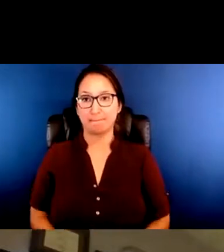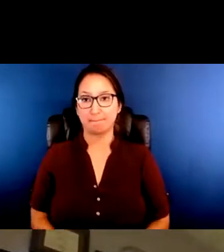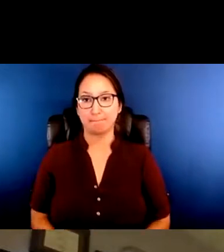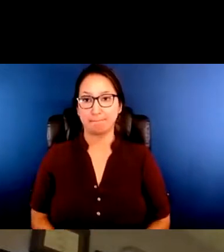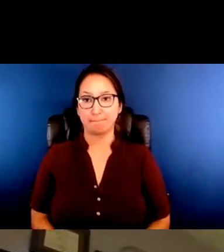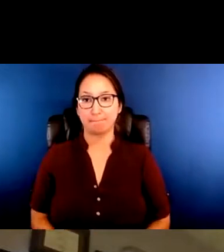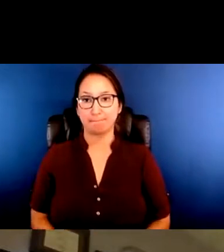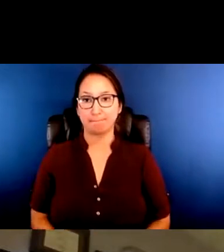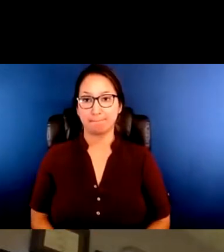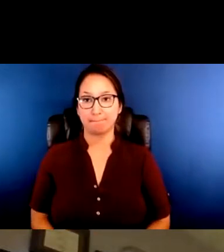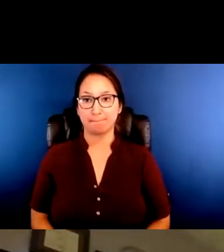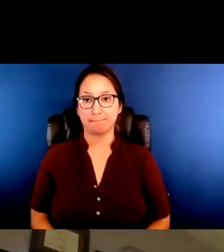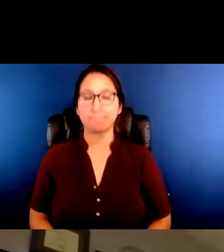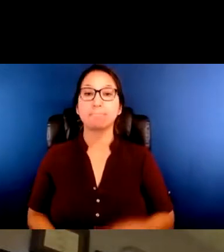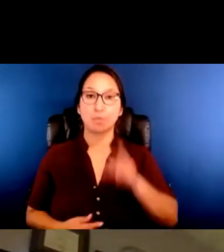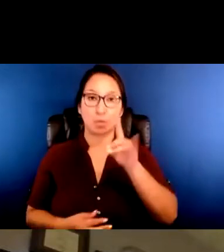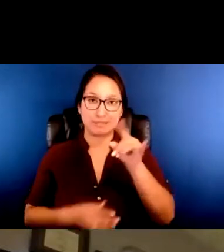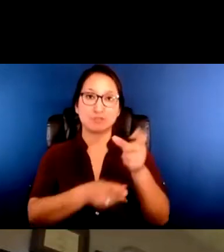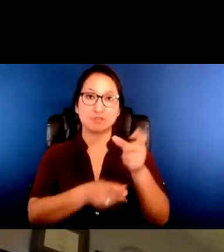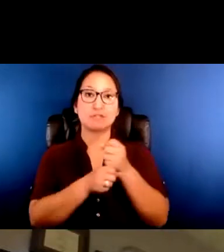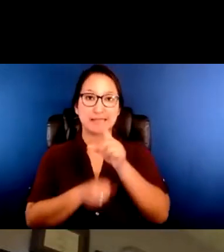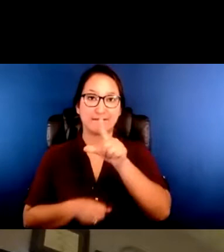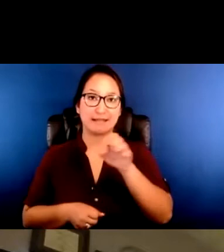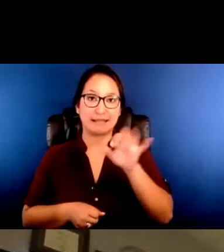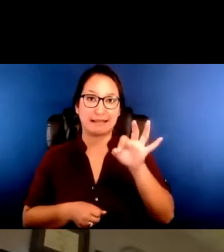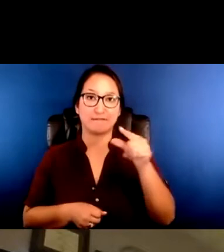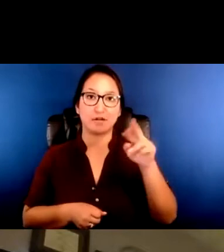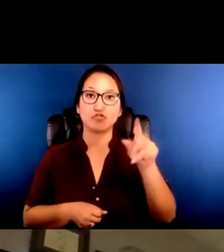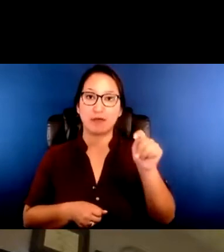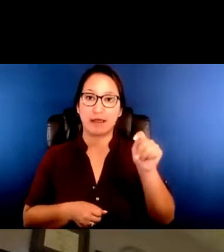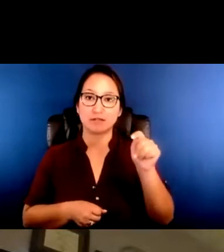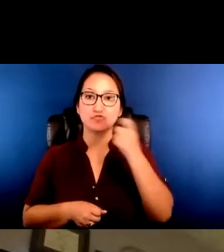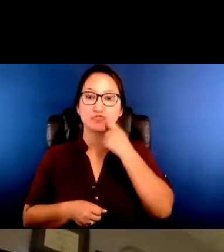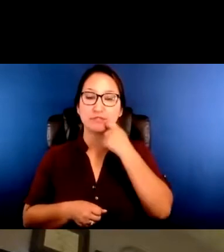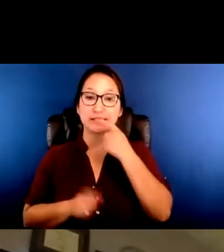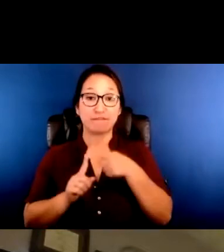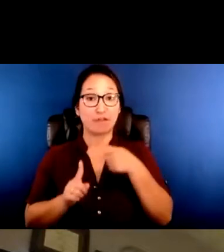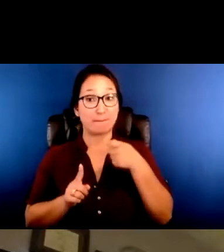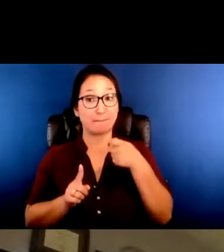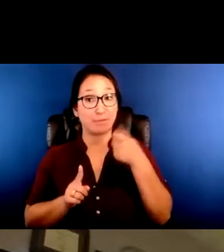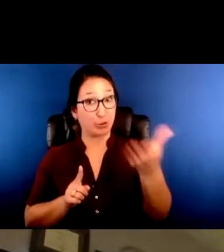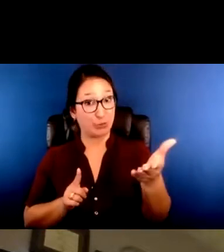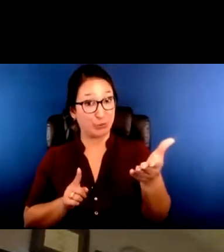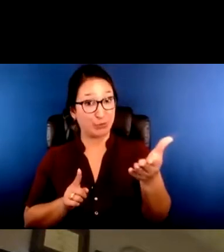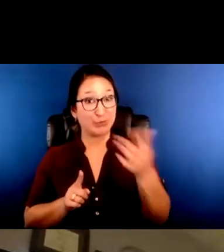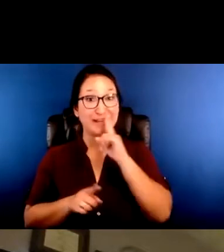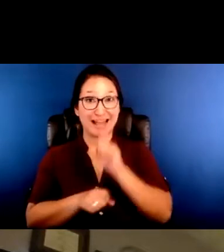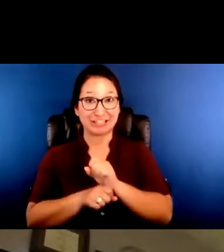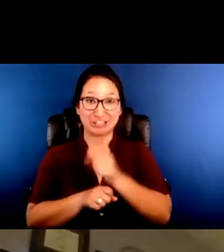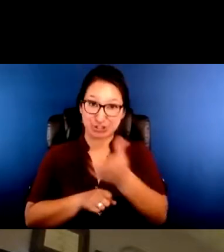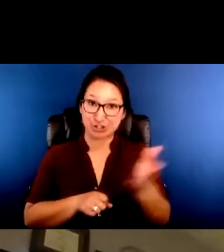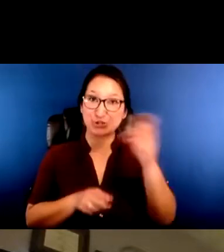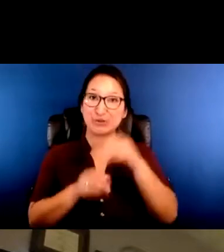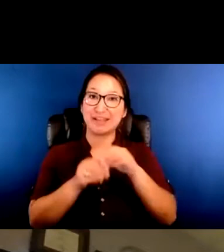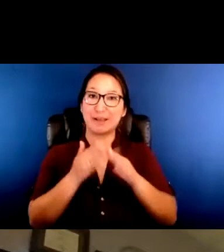we did receive a LEAF grant recently from you, actually, you in the community.